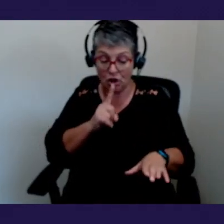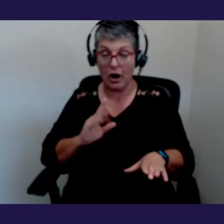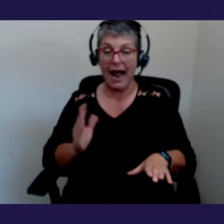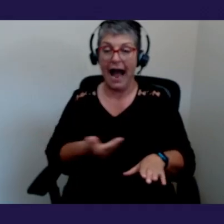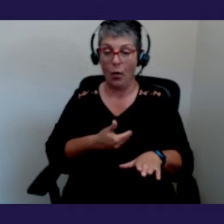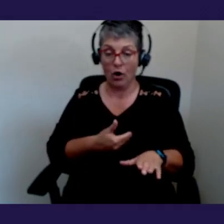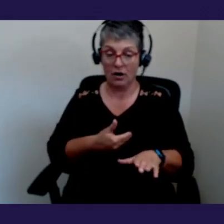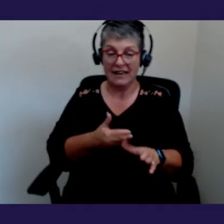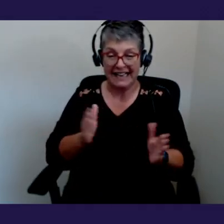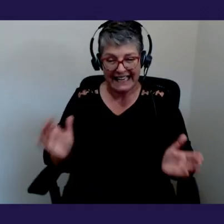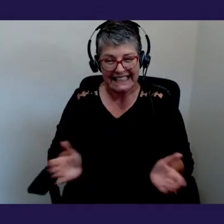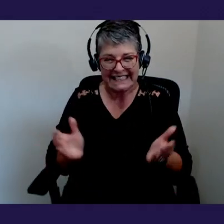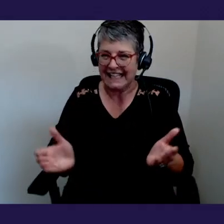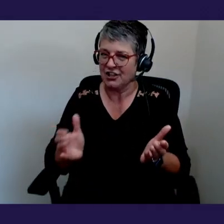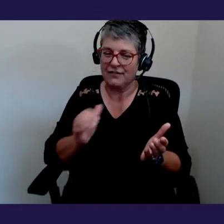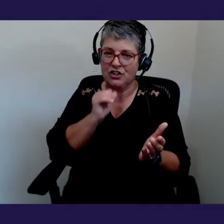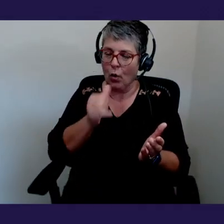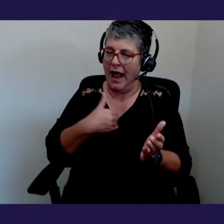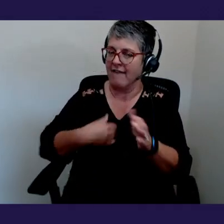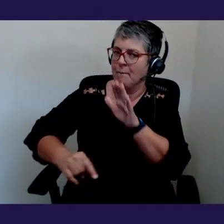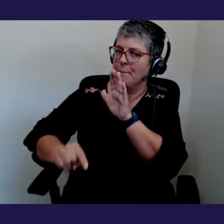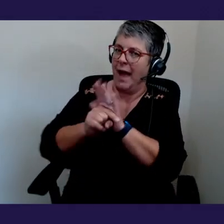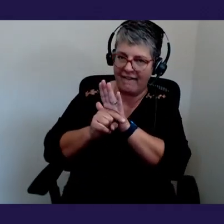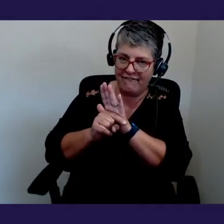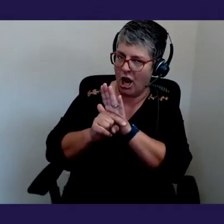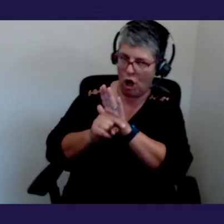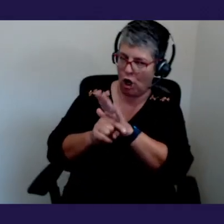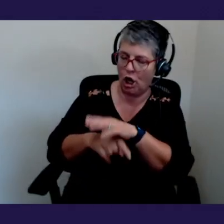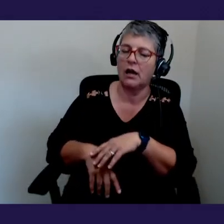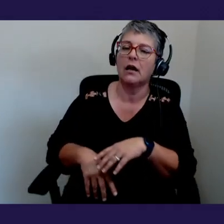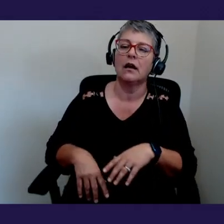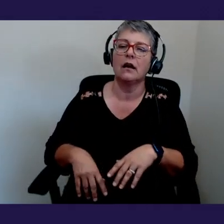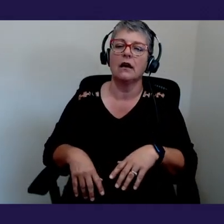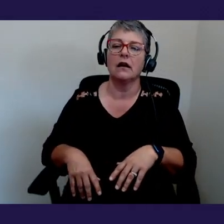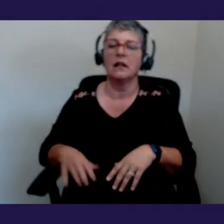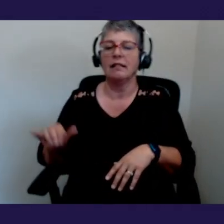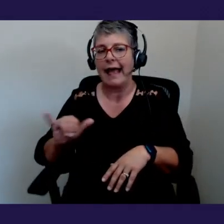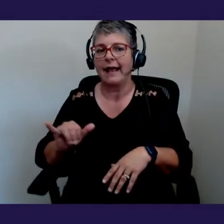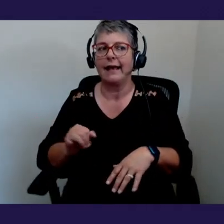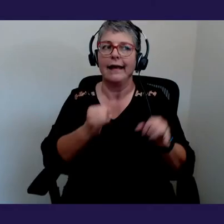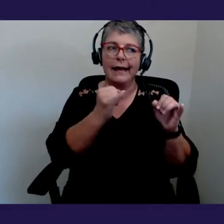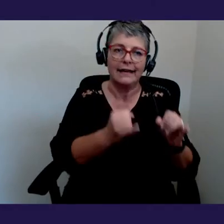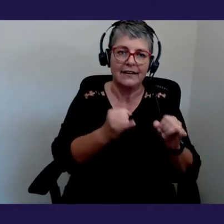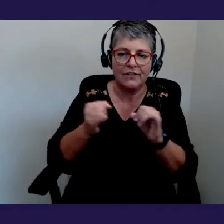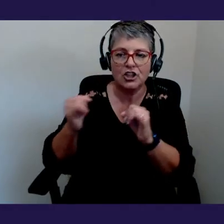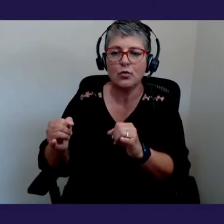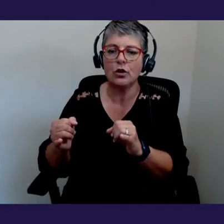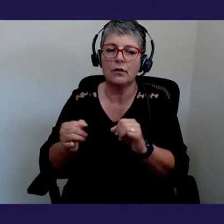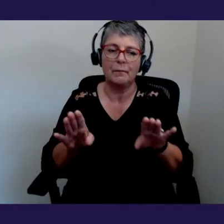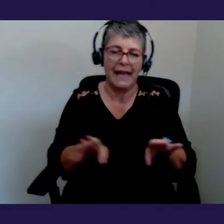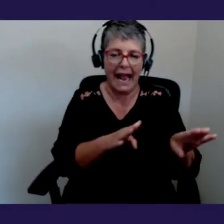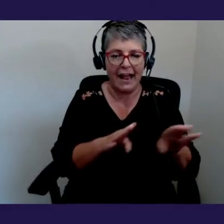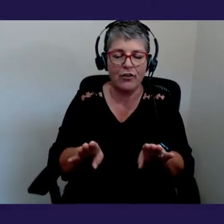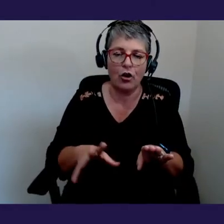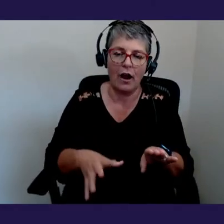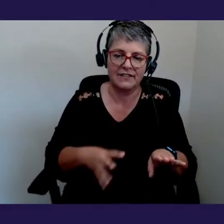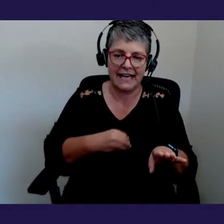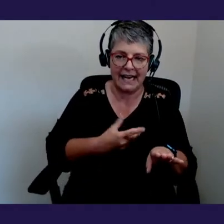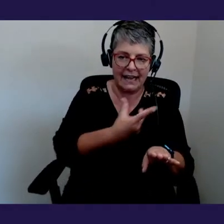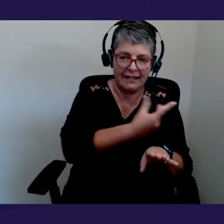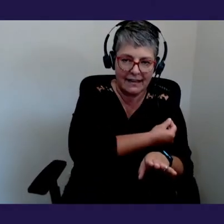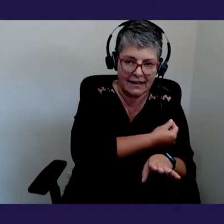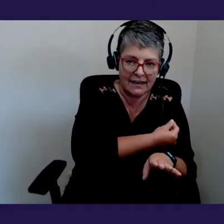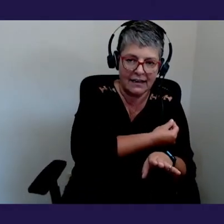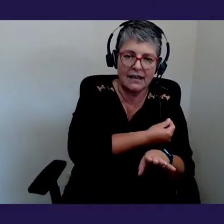backfire effects. So we can't tie necessarily individual behavior of getting the vaccine to societal reopening